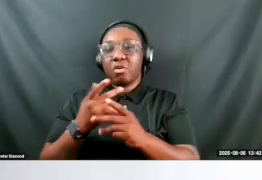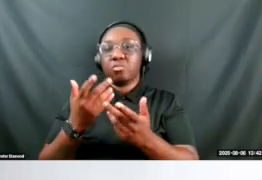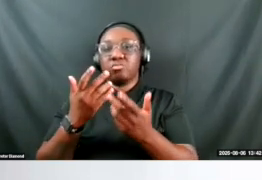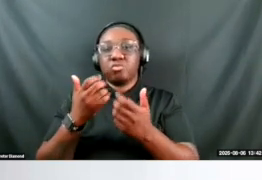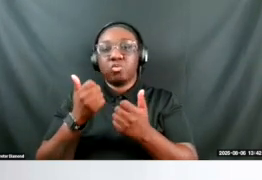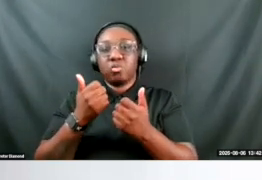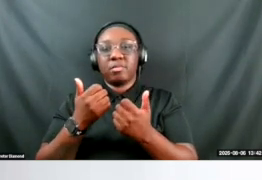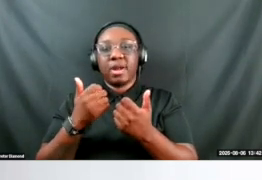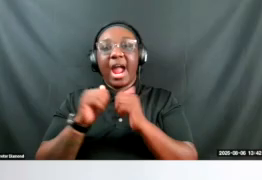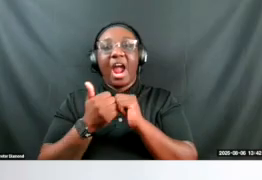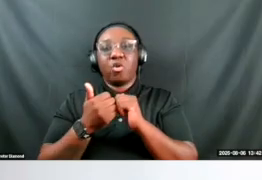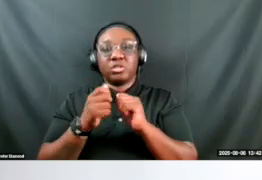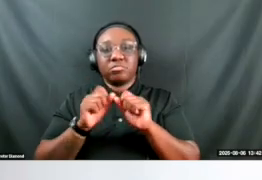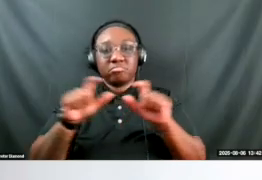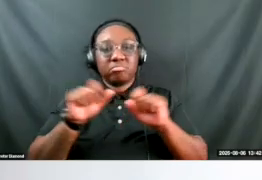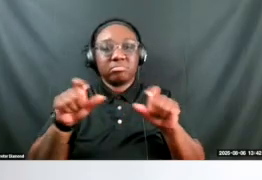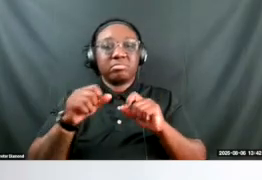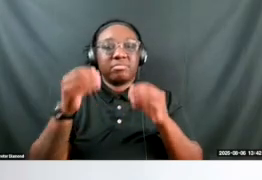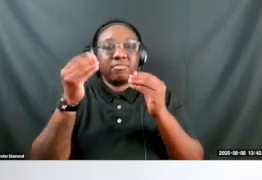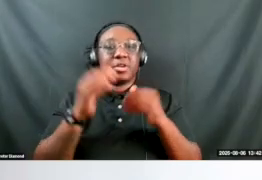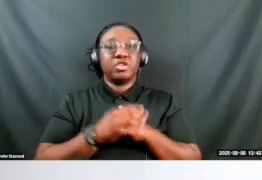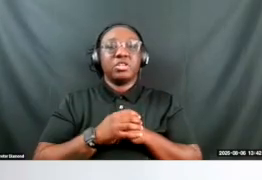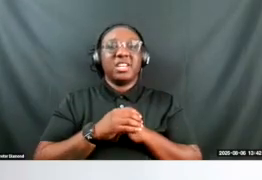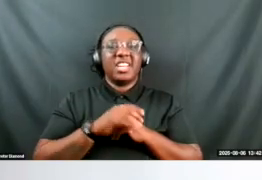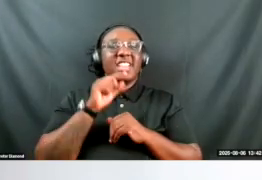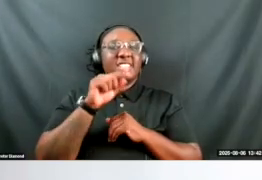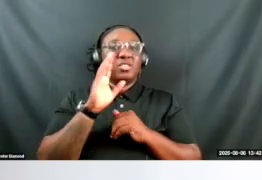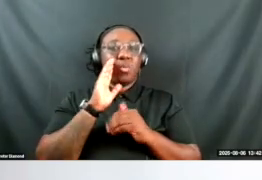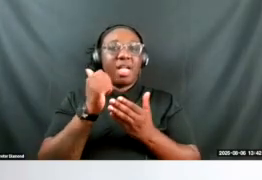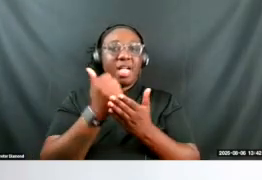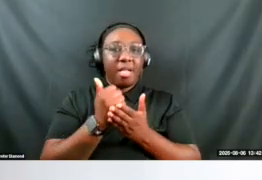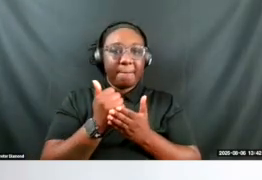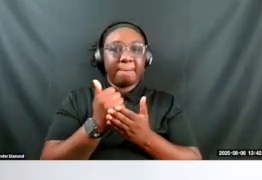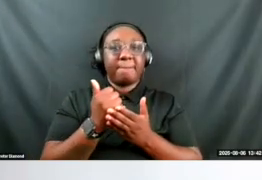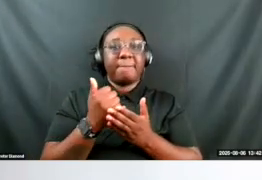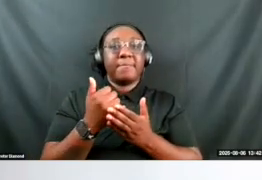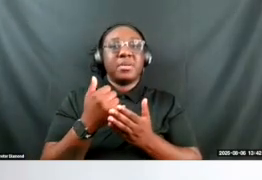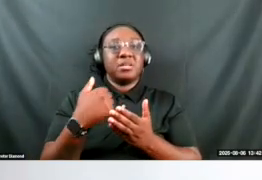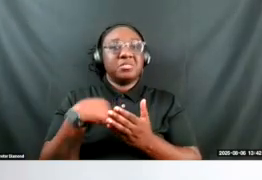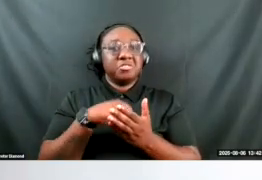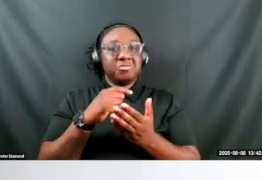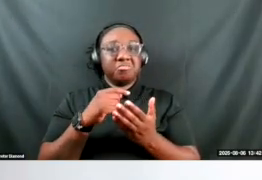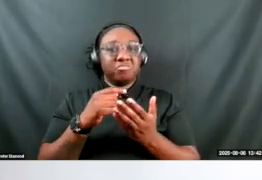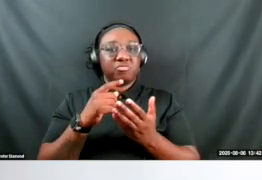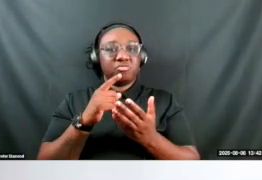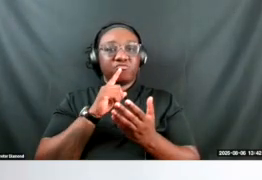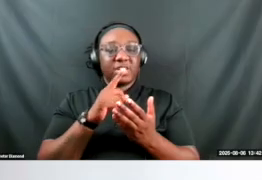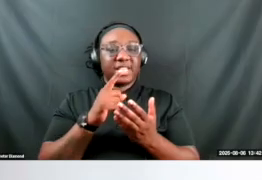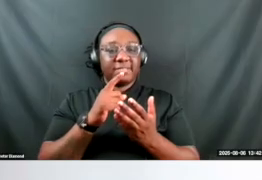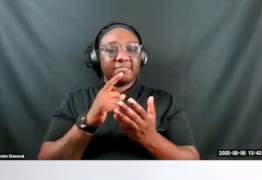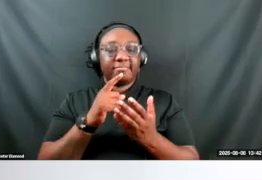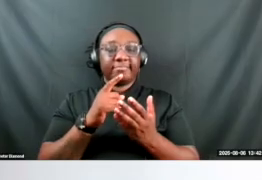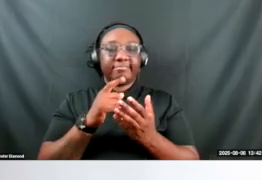the market and administrative feedback, as making changes through the funding plan and through grant amendments is slow and leads to extensive